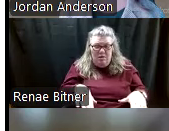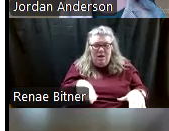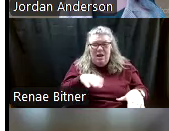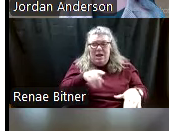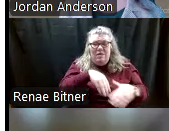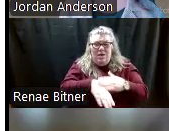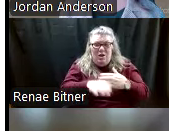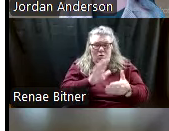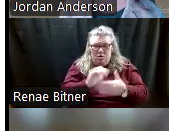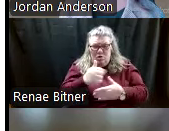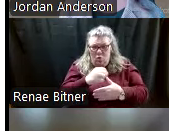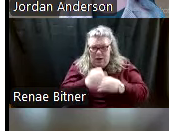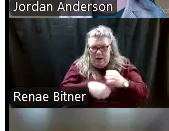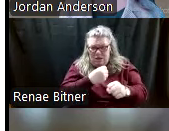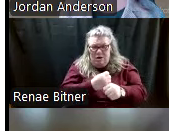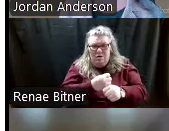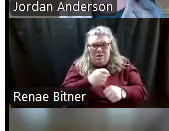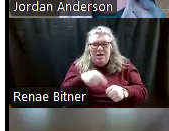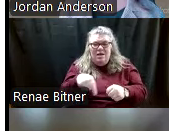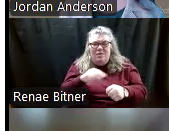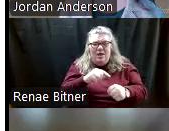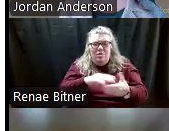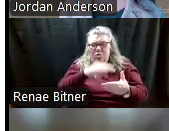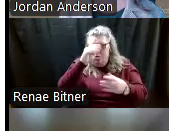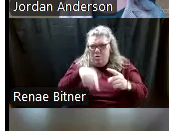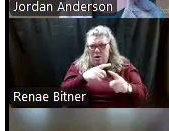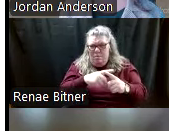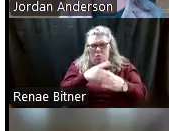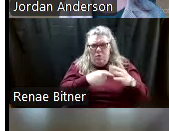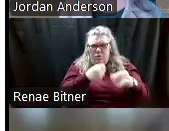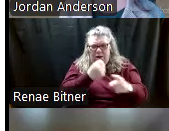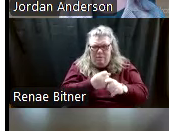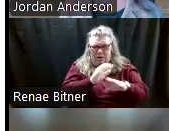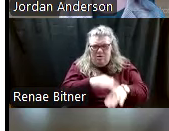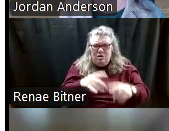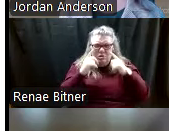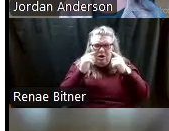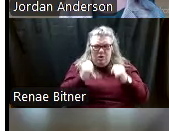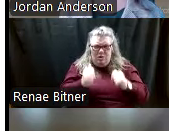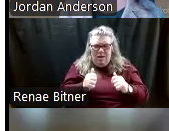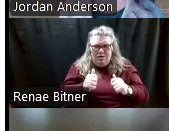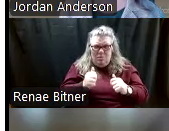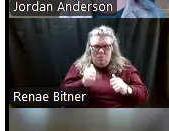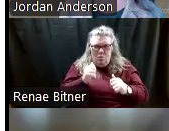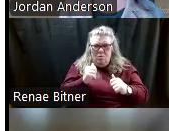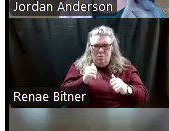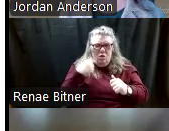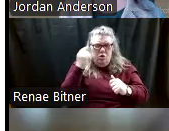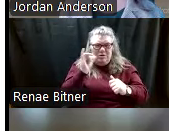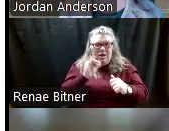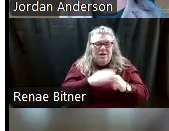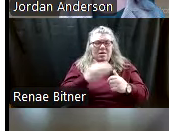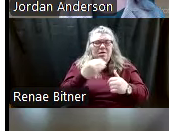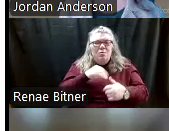those school age years, they are educated about what the impact of their child's hearing loss is. We have our